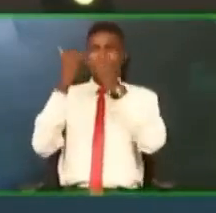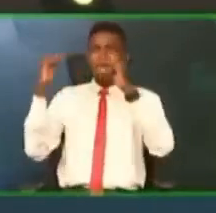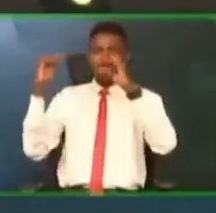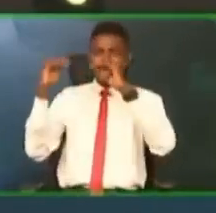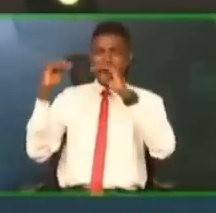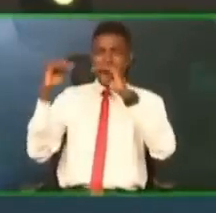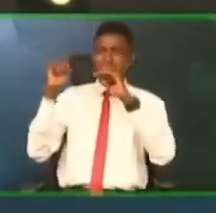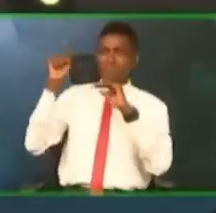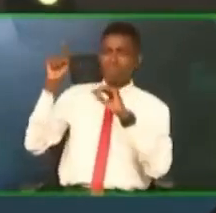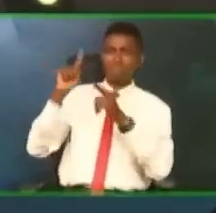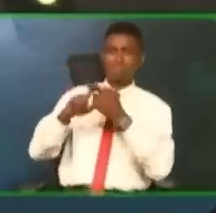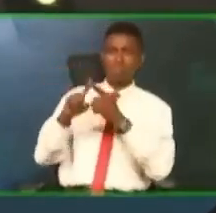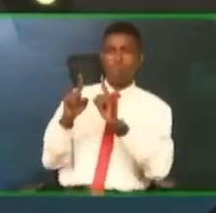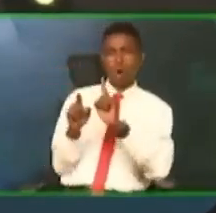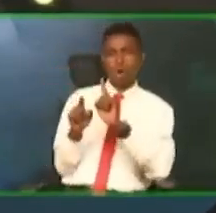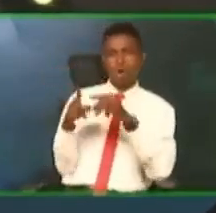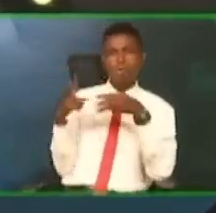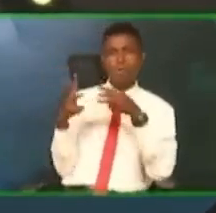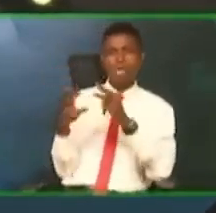unique mode of operation.